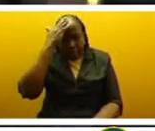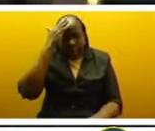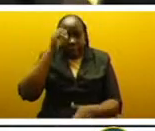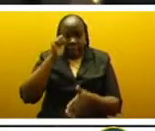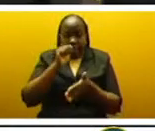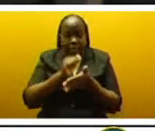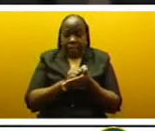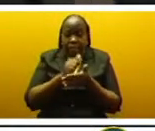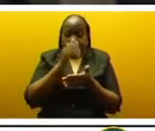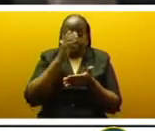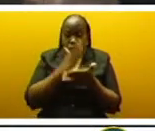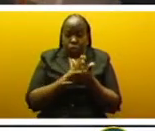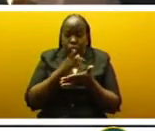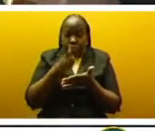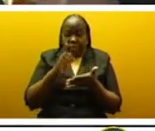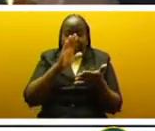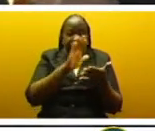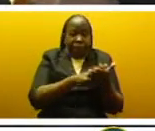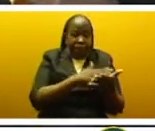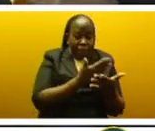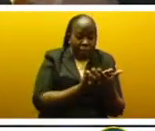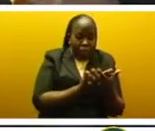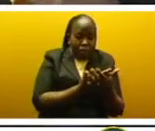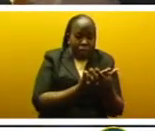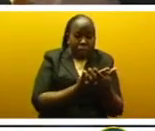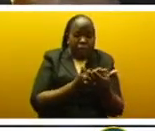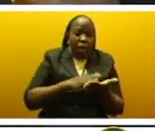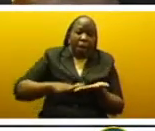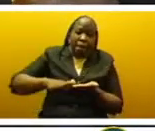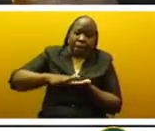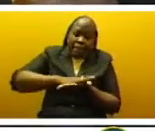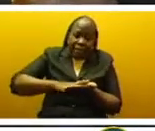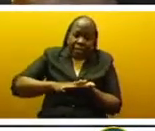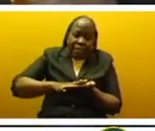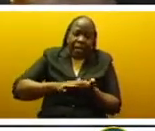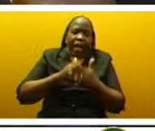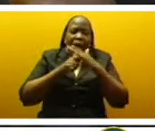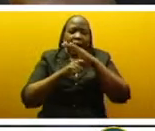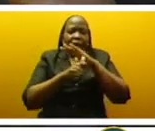a petition basically under Article 140,